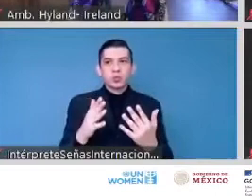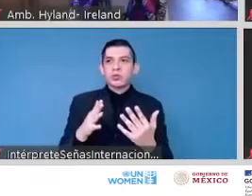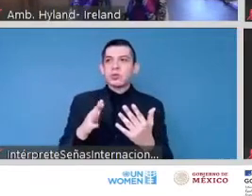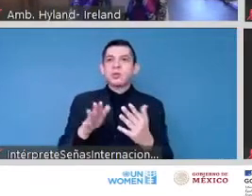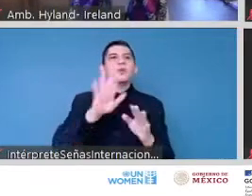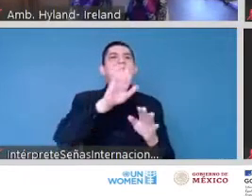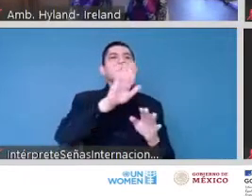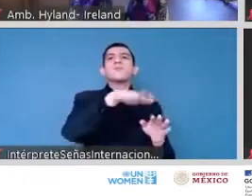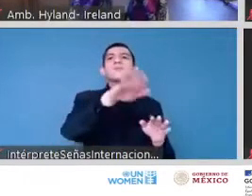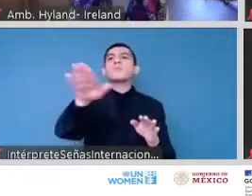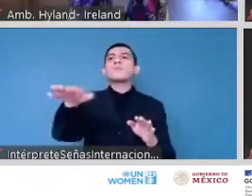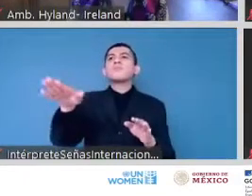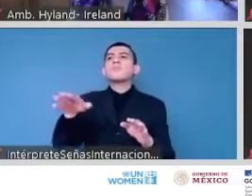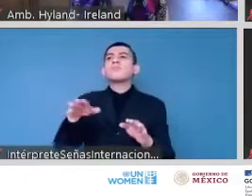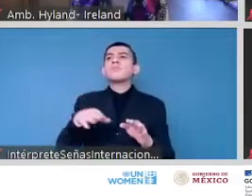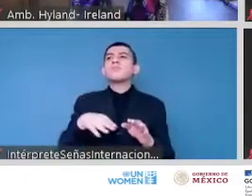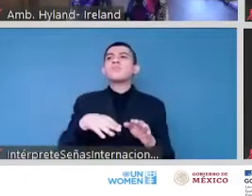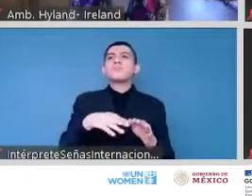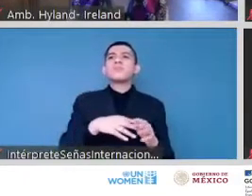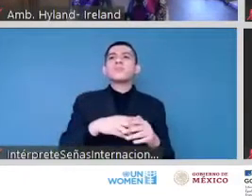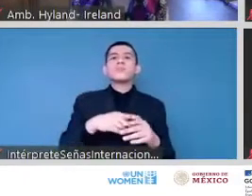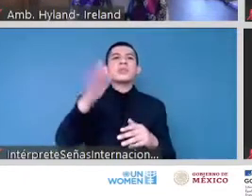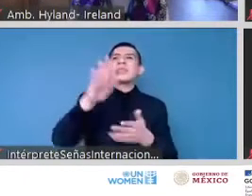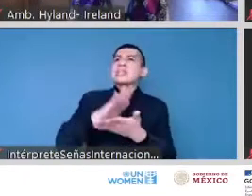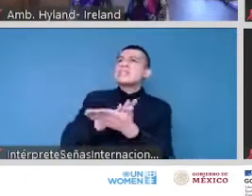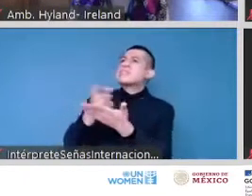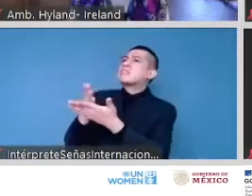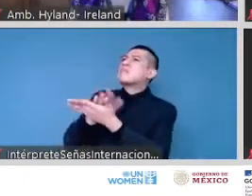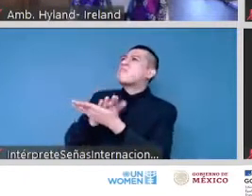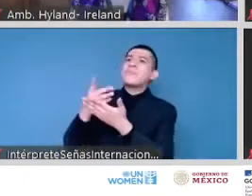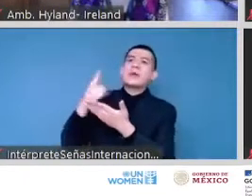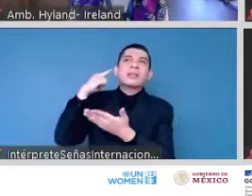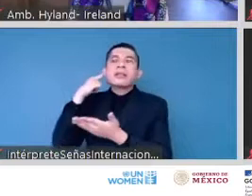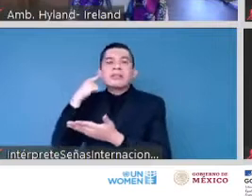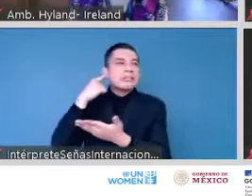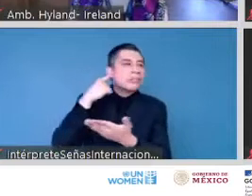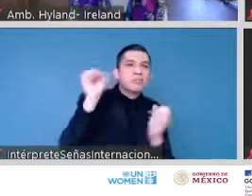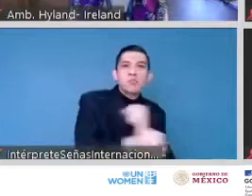you. Thank you, Jaqueline. Actually, I lost the last second because someone is not muted.